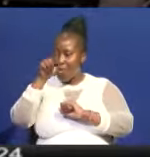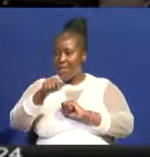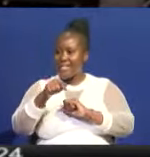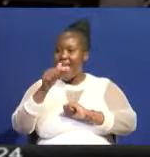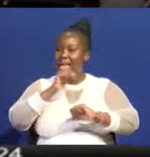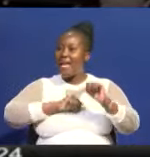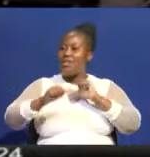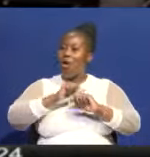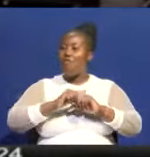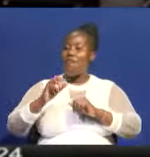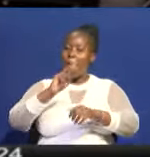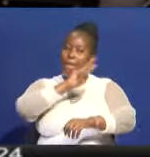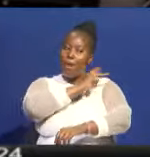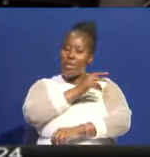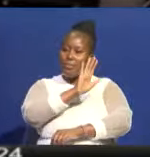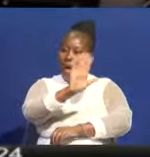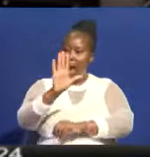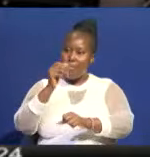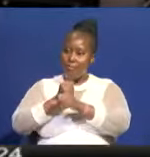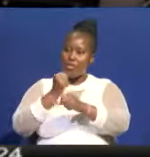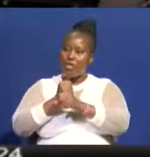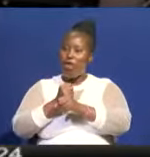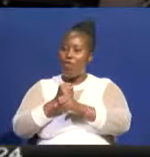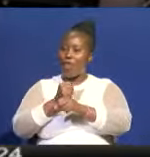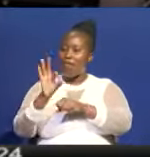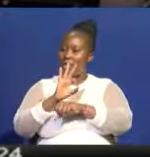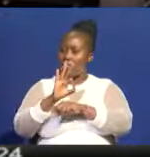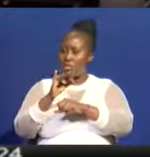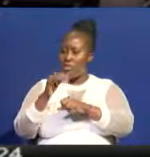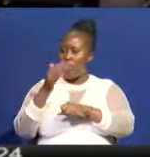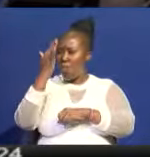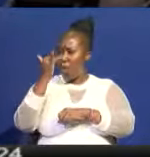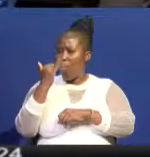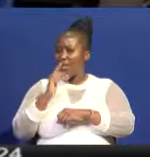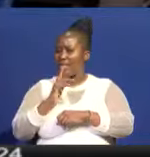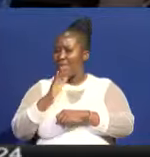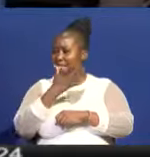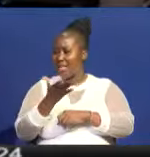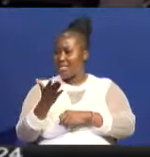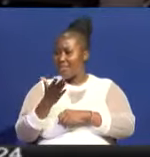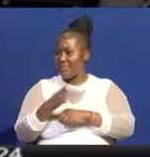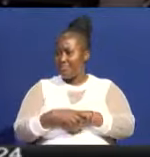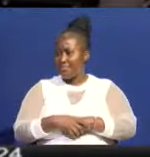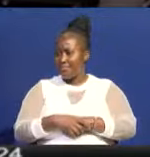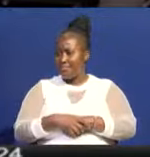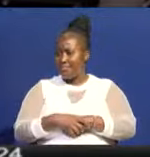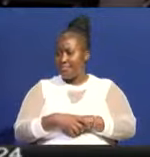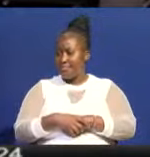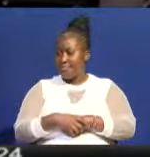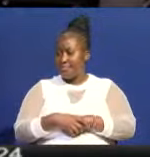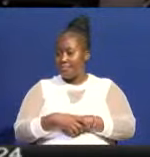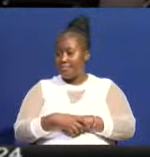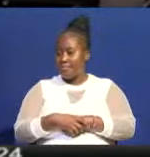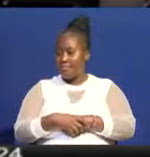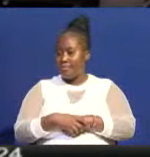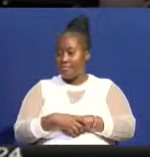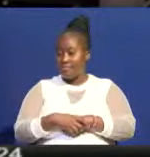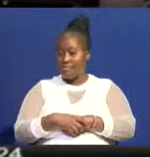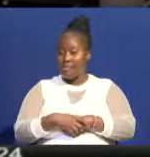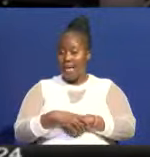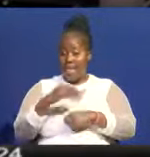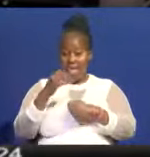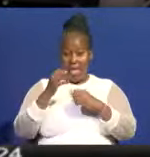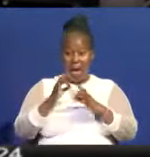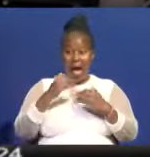exercise of their powers and the performance of their functions. Why am I saying this, Honorable Speaker? That a